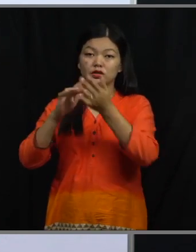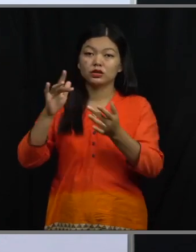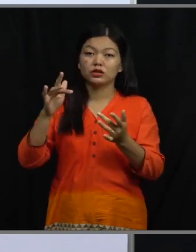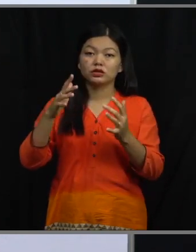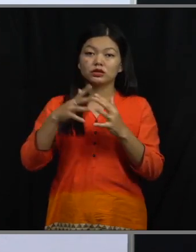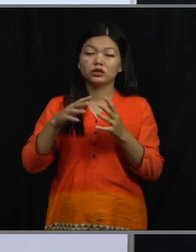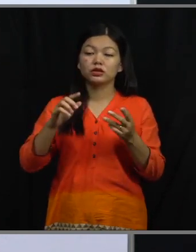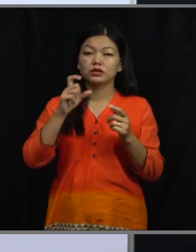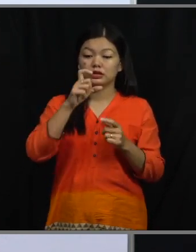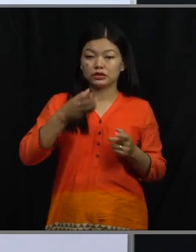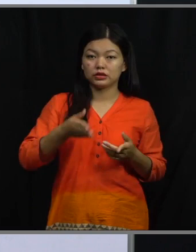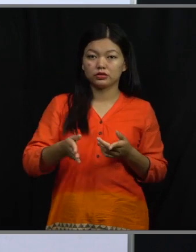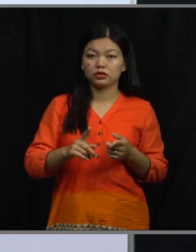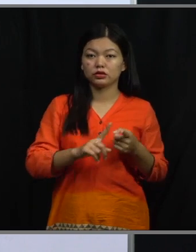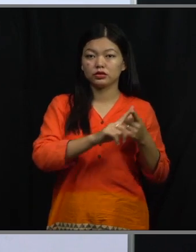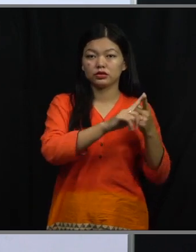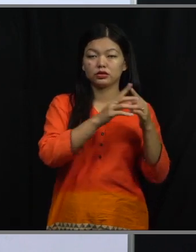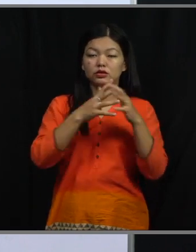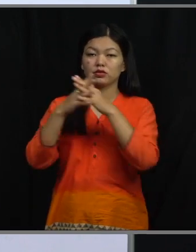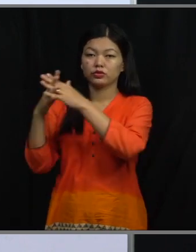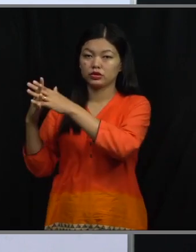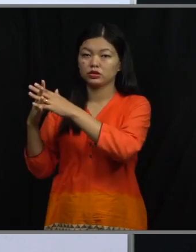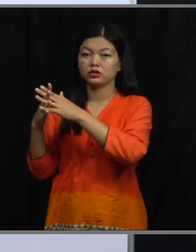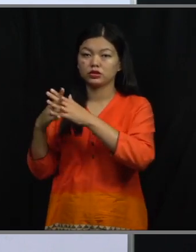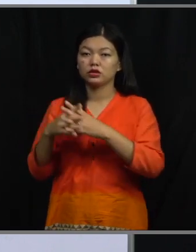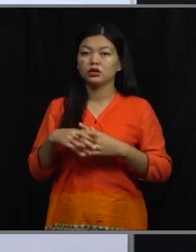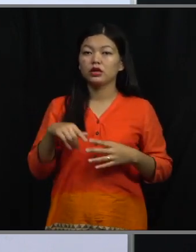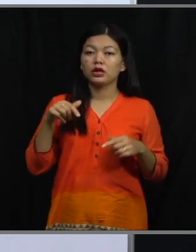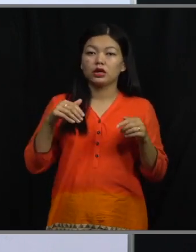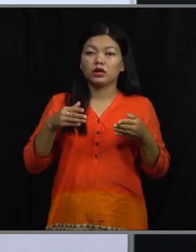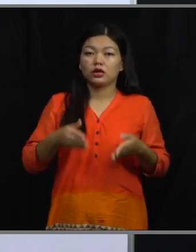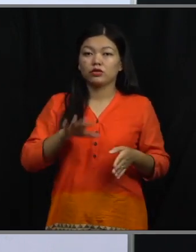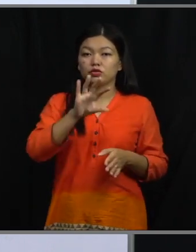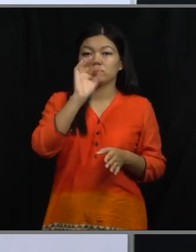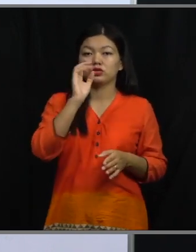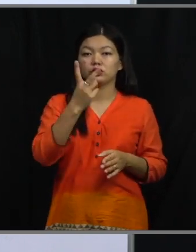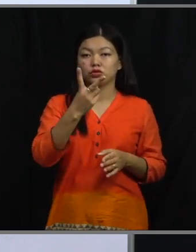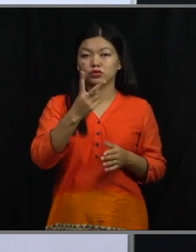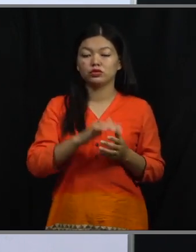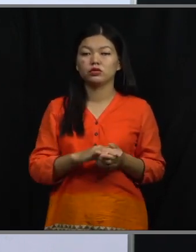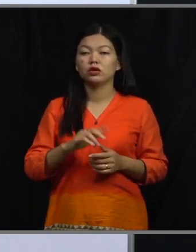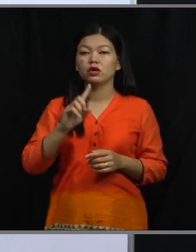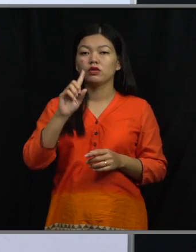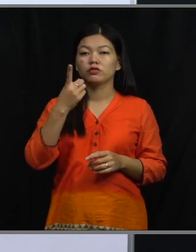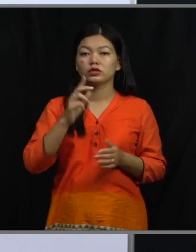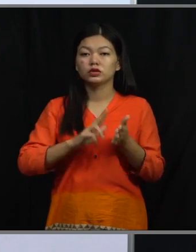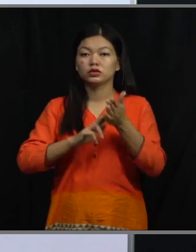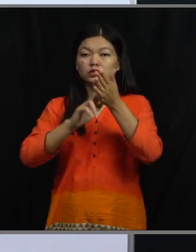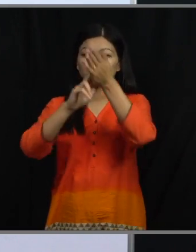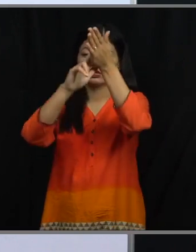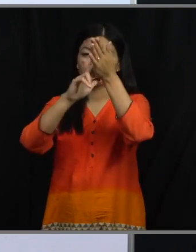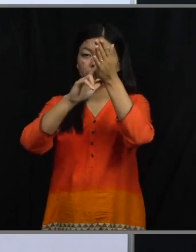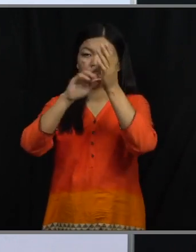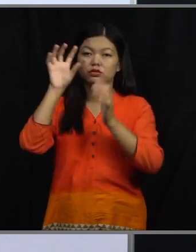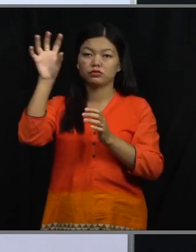like to discuss the 2 most important zones, okay, which is been given in your textbooks, okay. The first is the northern zone, and